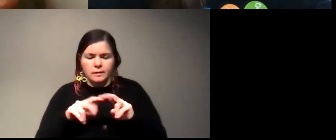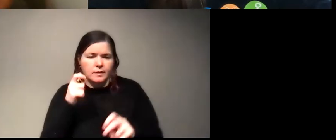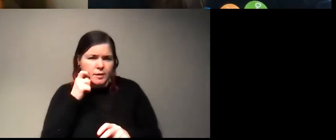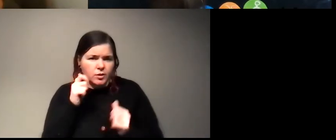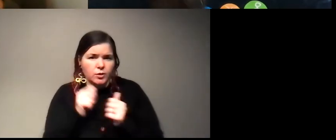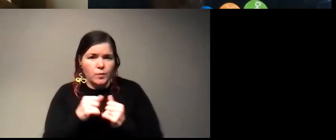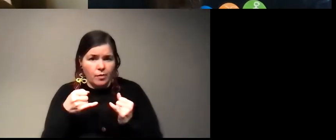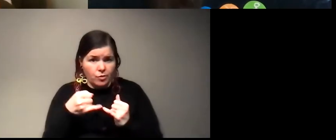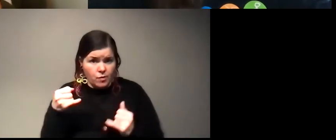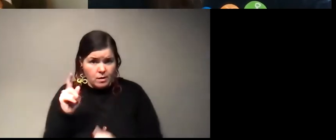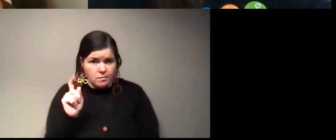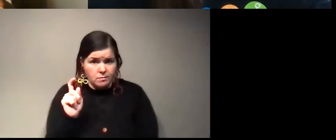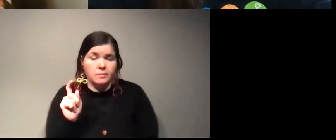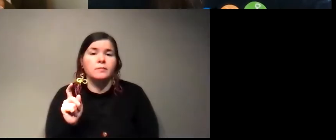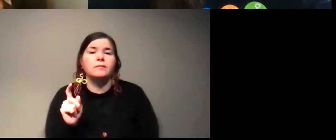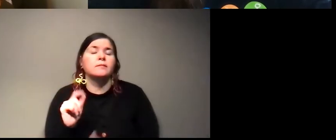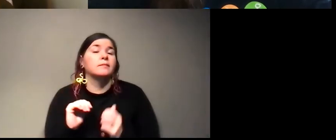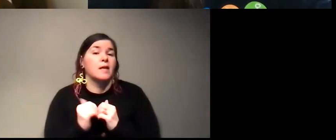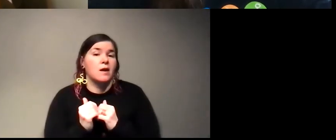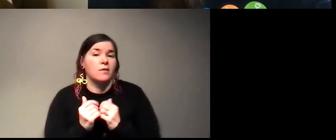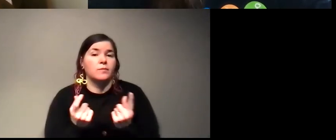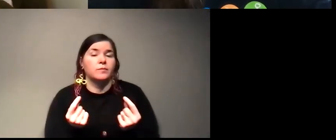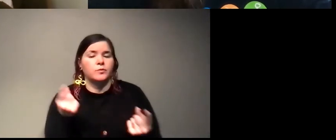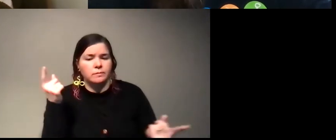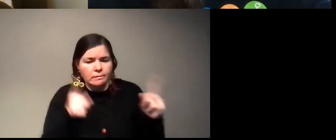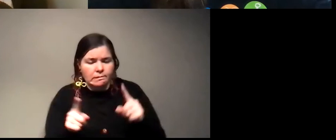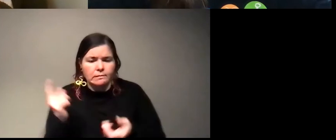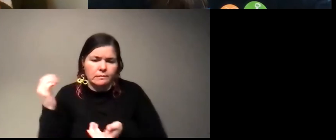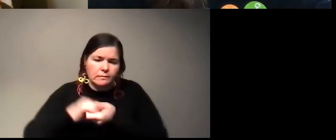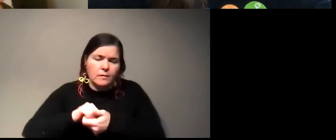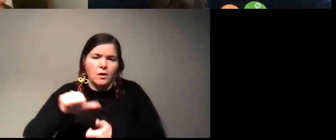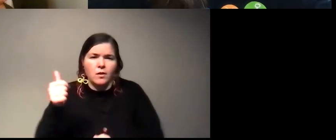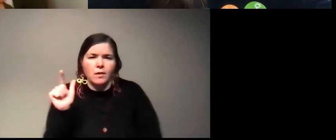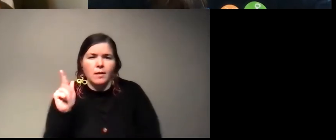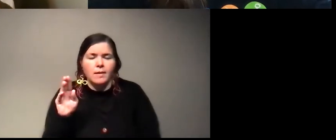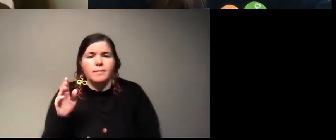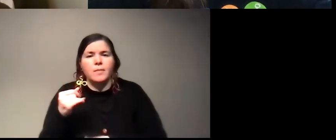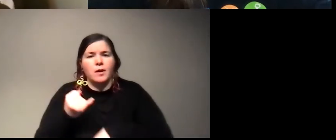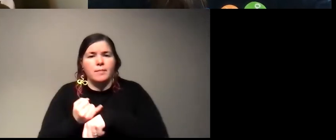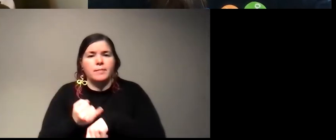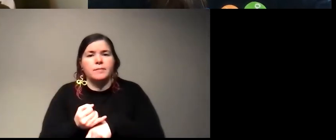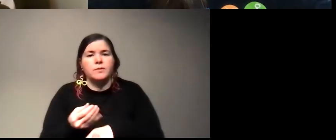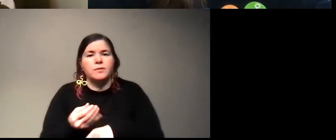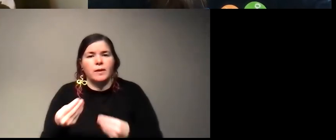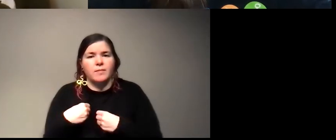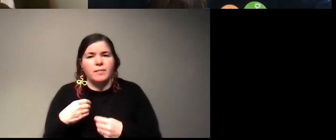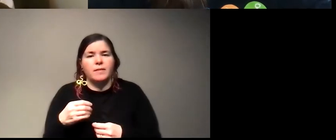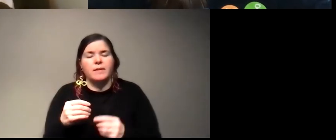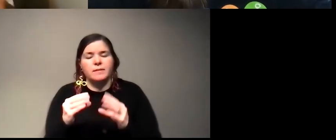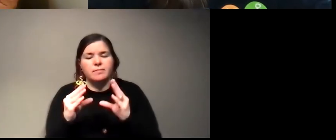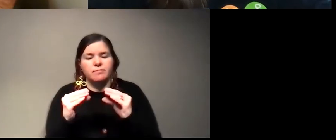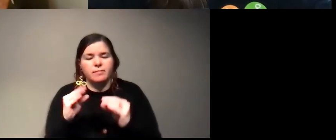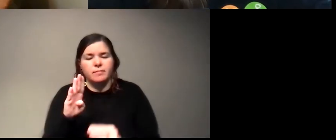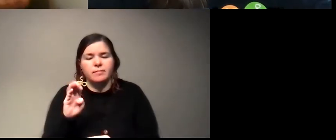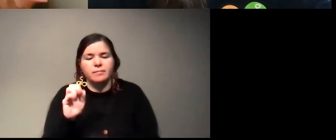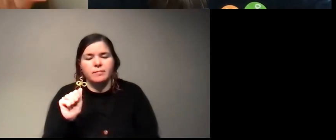thread. So how we did that was we collaborated with another lab on campus, and they gave me these little squishy beads. So they're